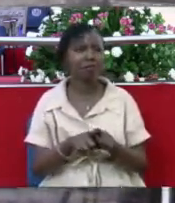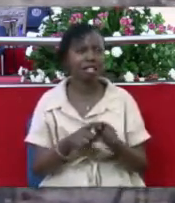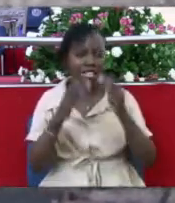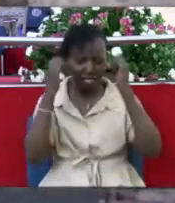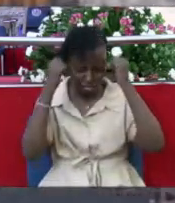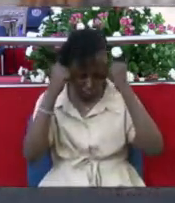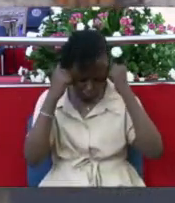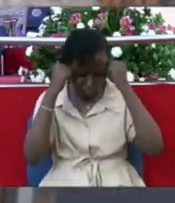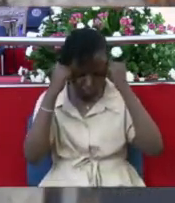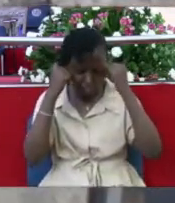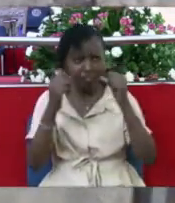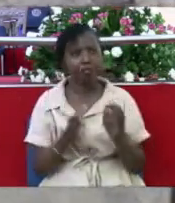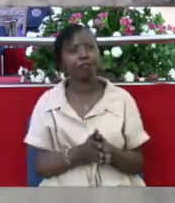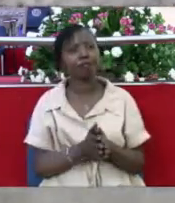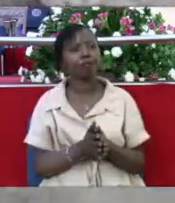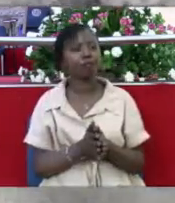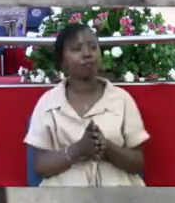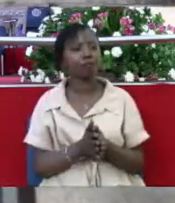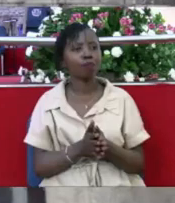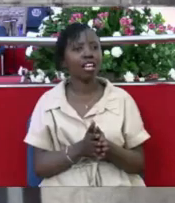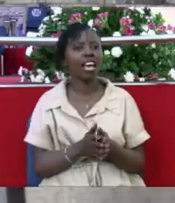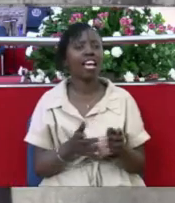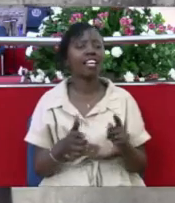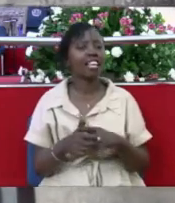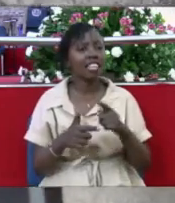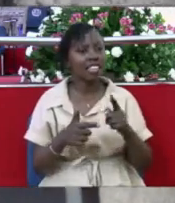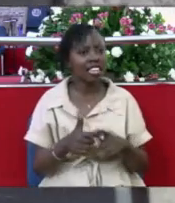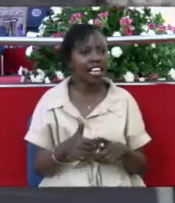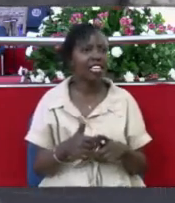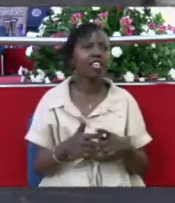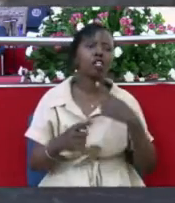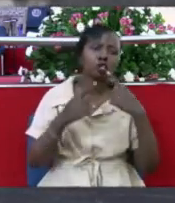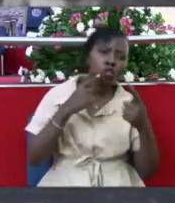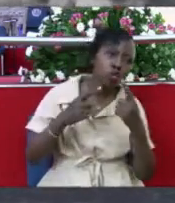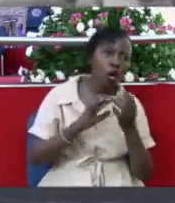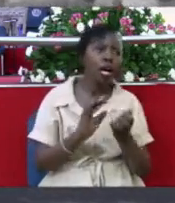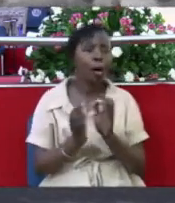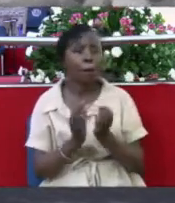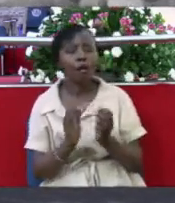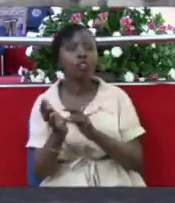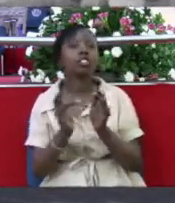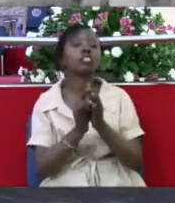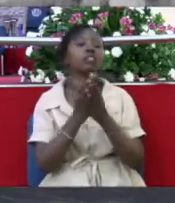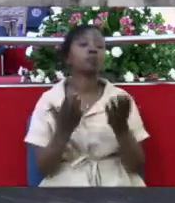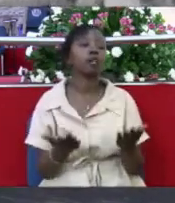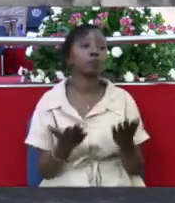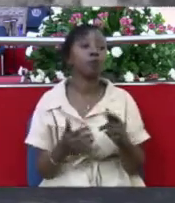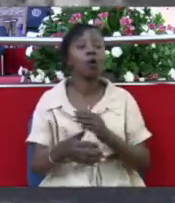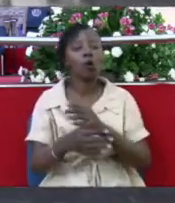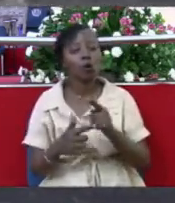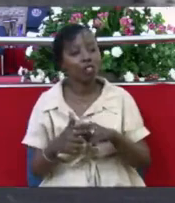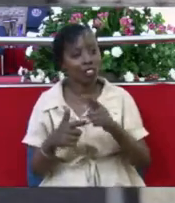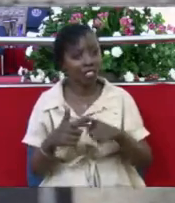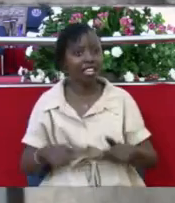unaiwazia. After that you need to talk the word. Uanze kuongea maandiko. And then you can live it. Na ukaweze kuishi.